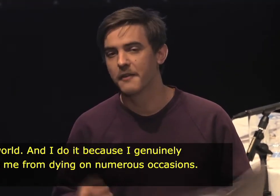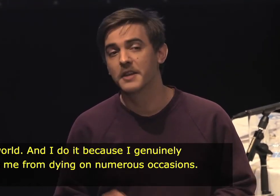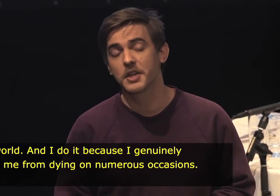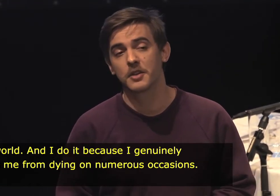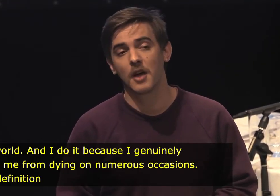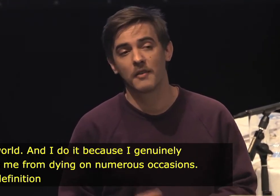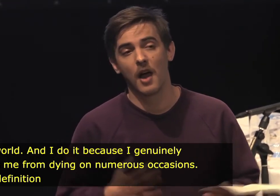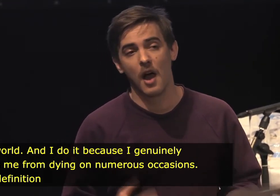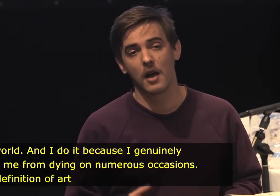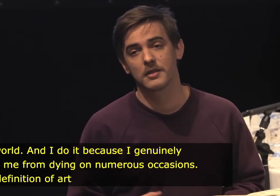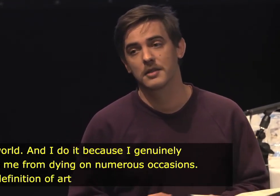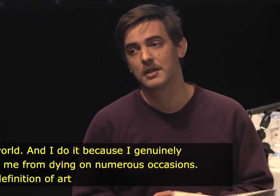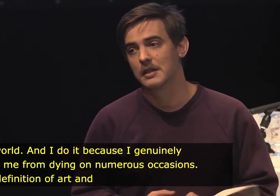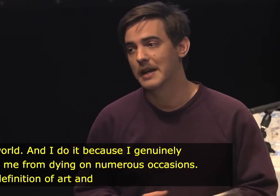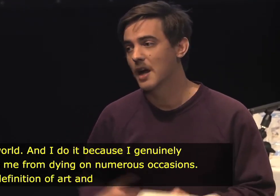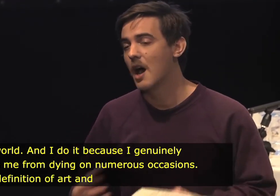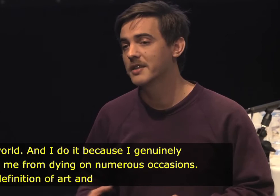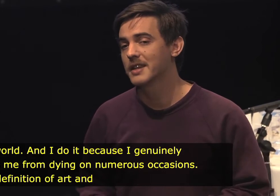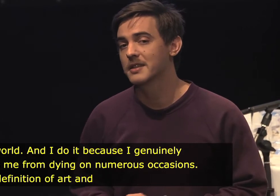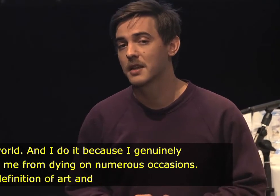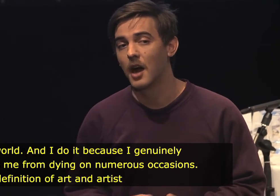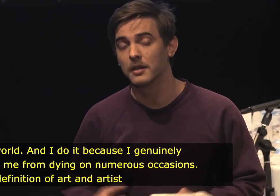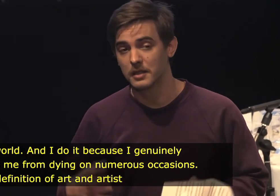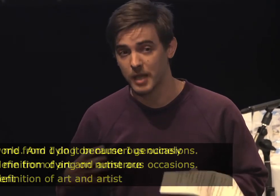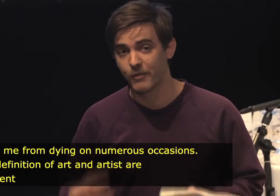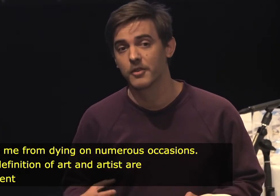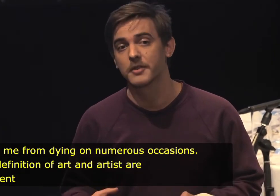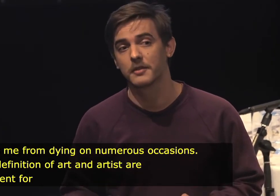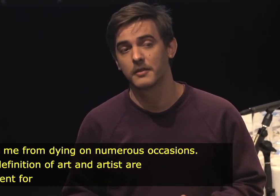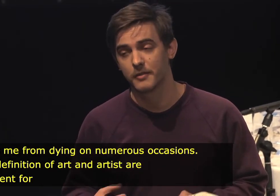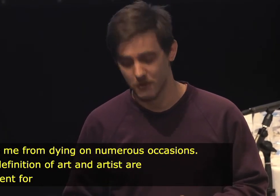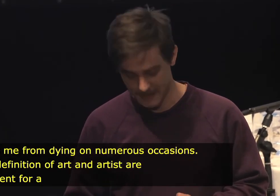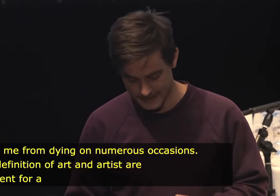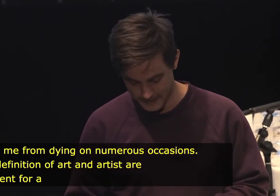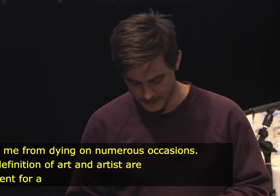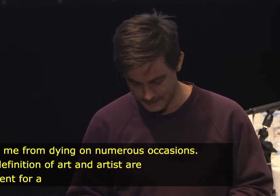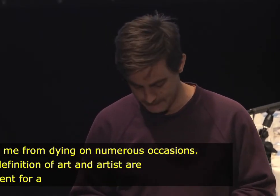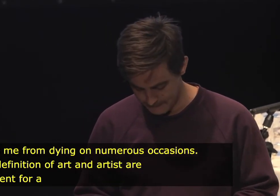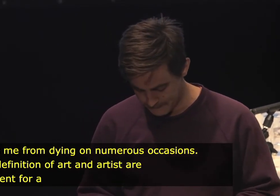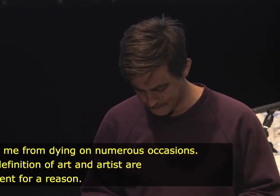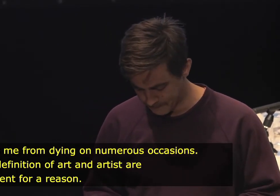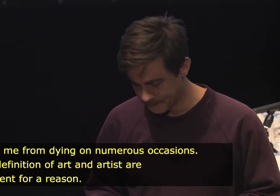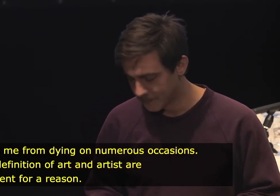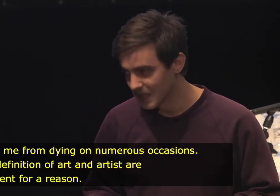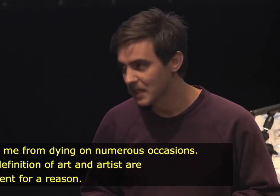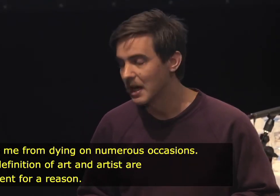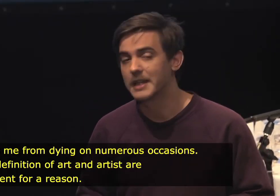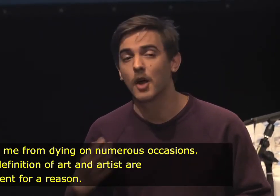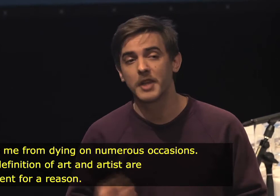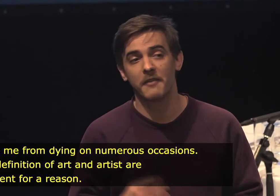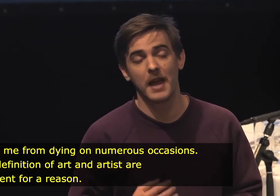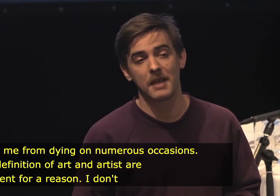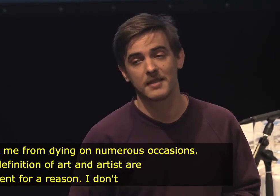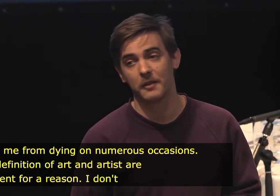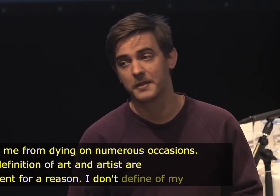The definition of art and artists are different for a reason. And I